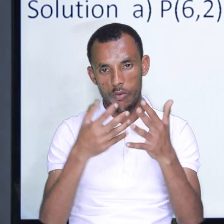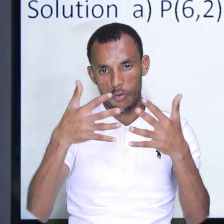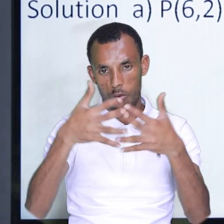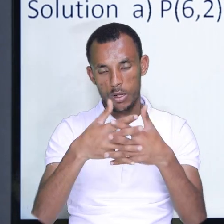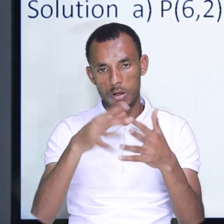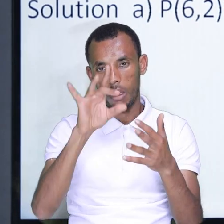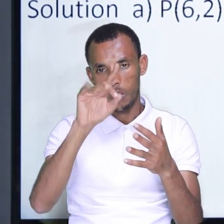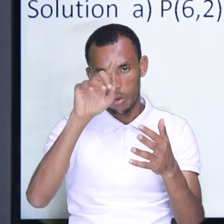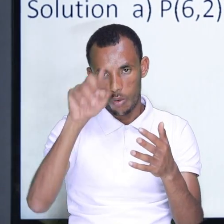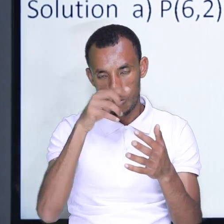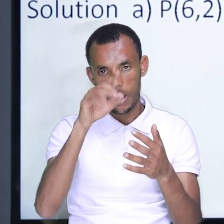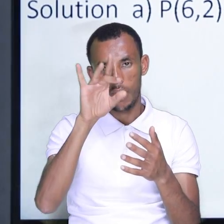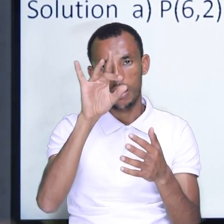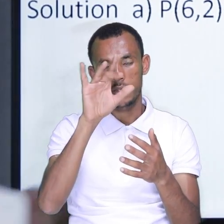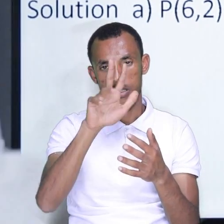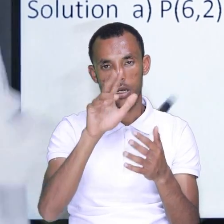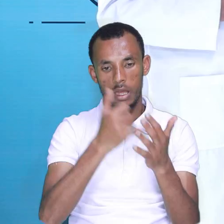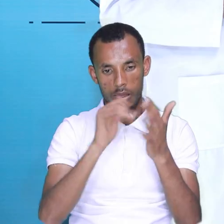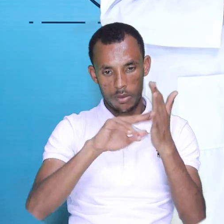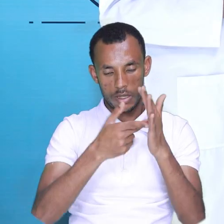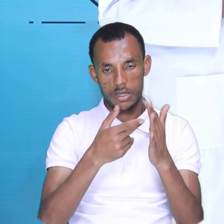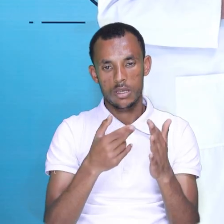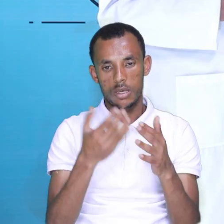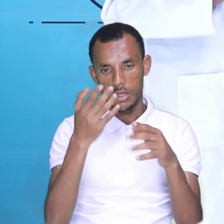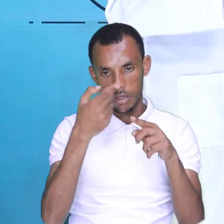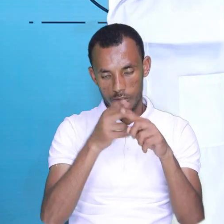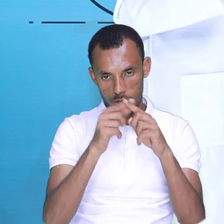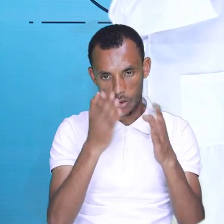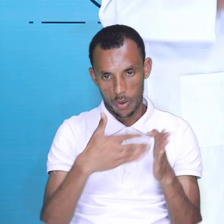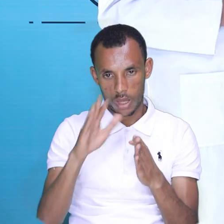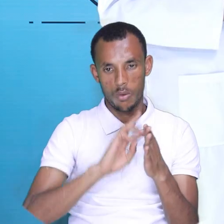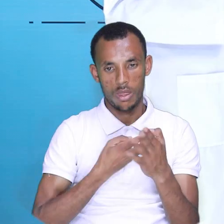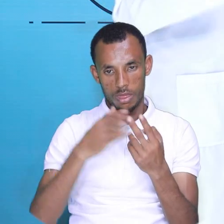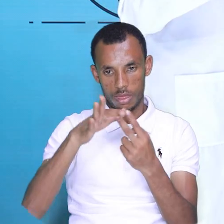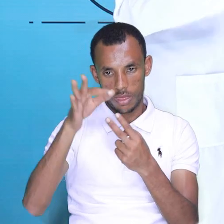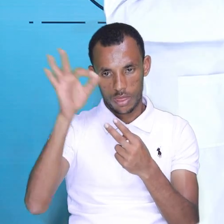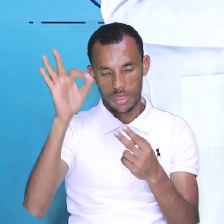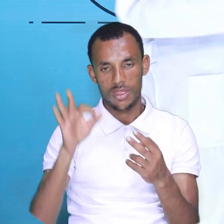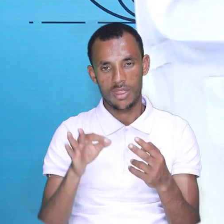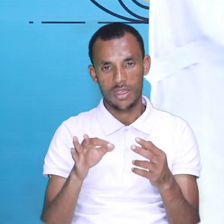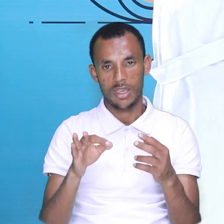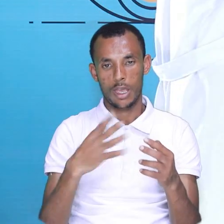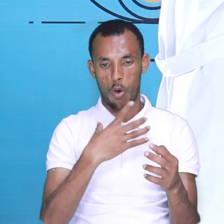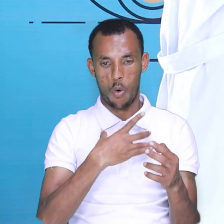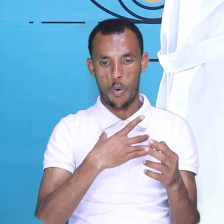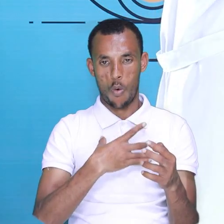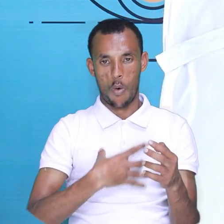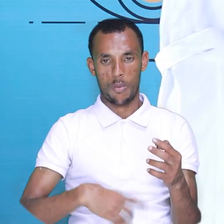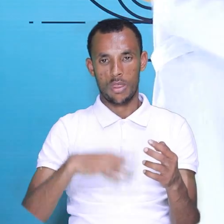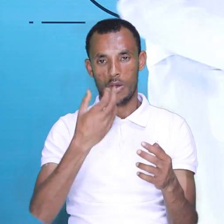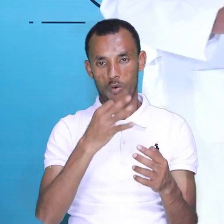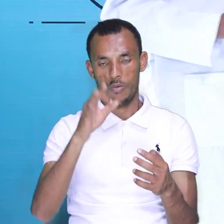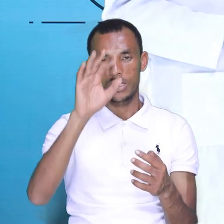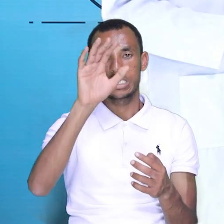8,3? In how many different ways can you select a committee of 3 from